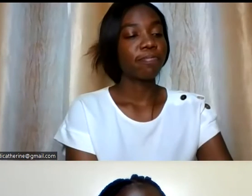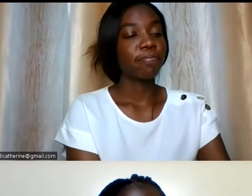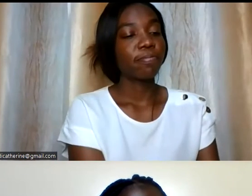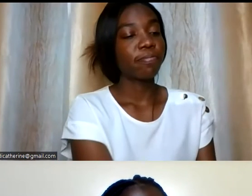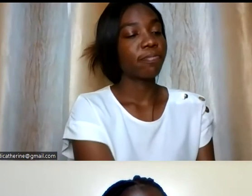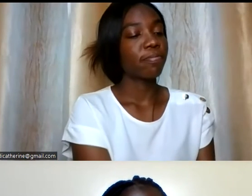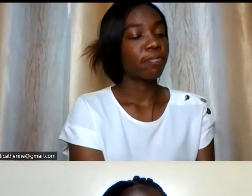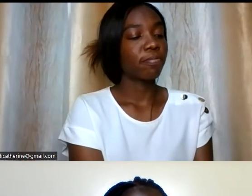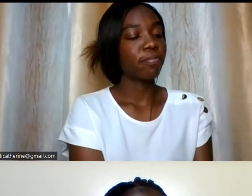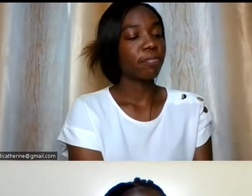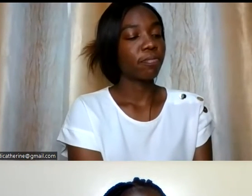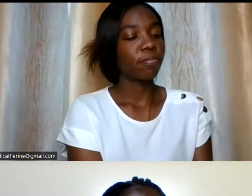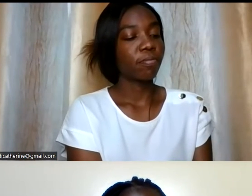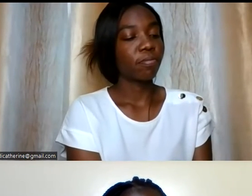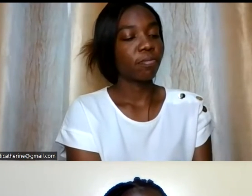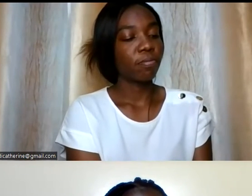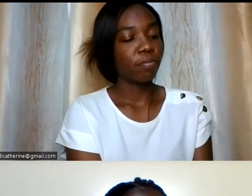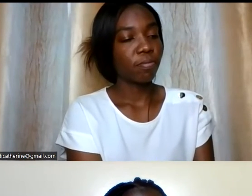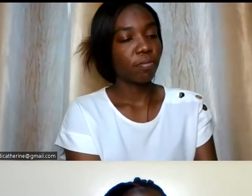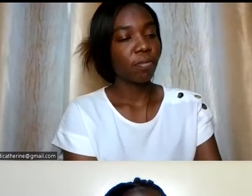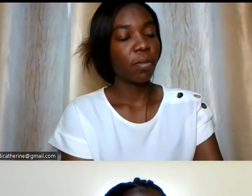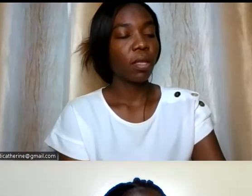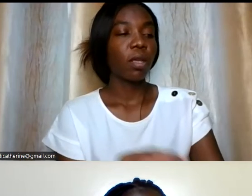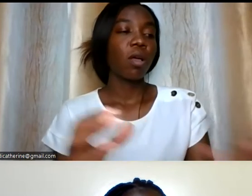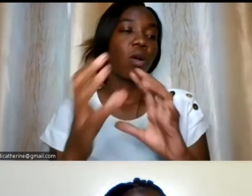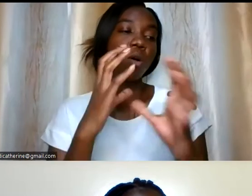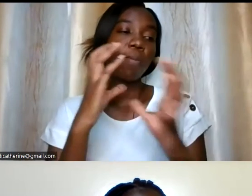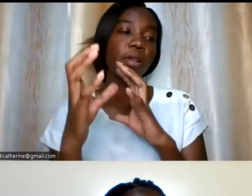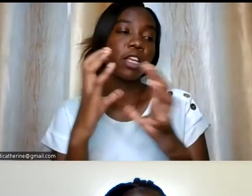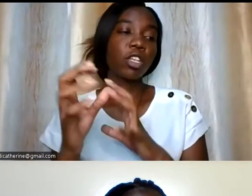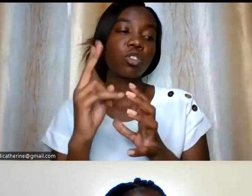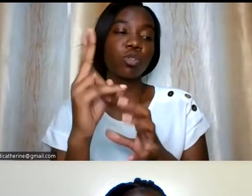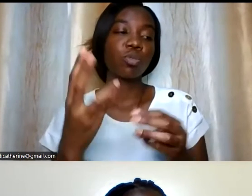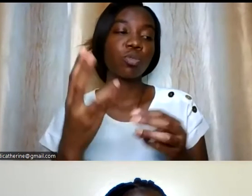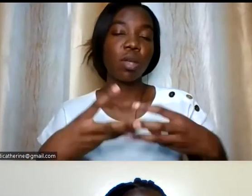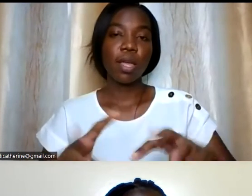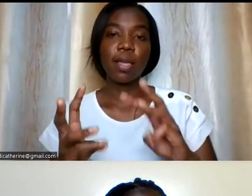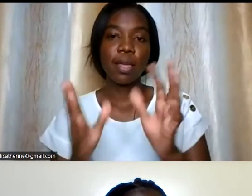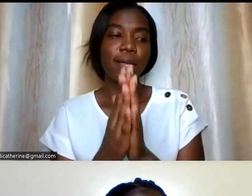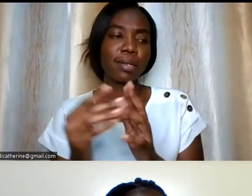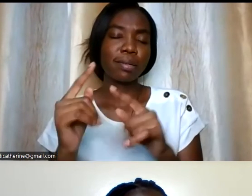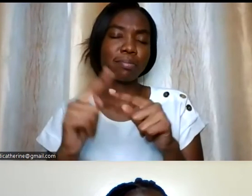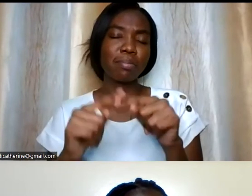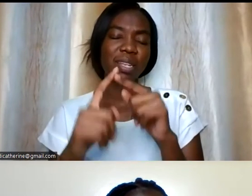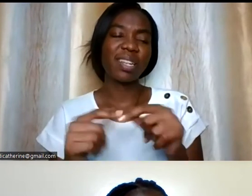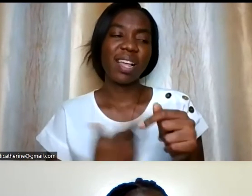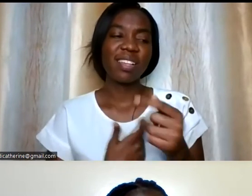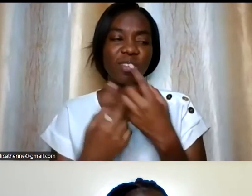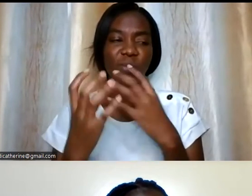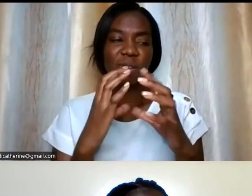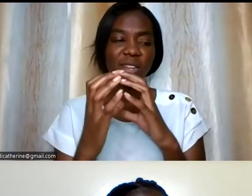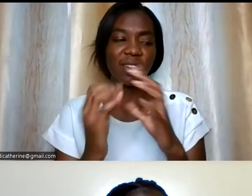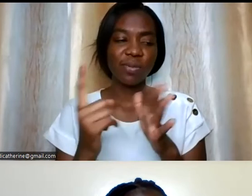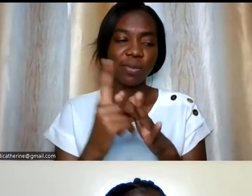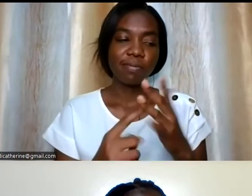Communication is both, it's basically two-way. It all depends on what are we communicating.